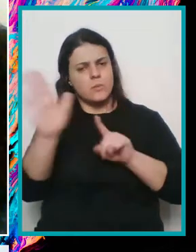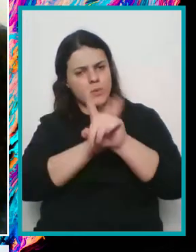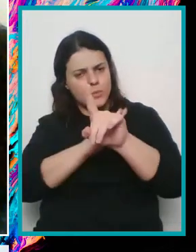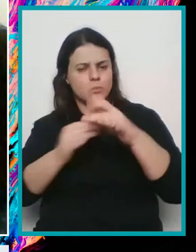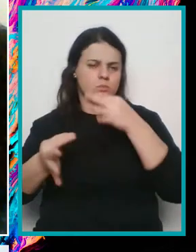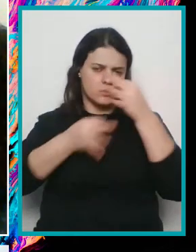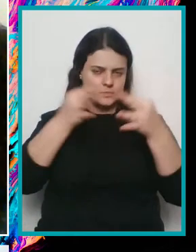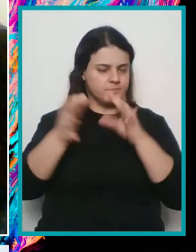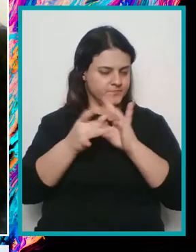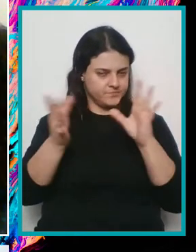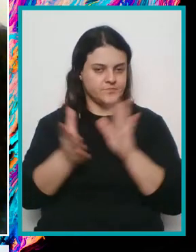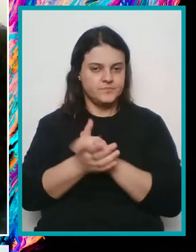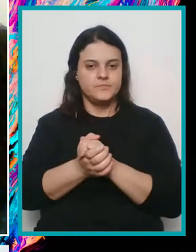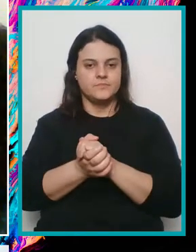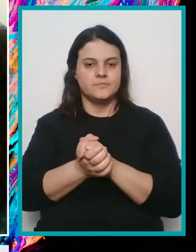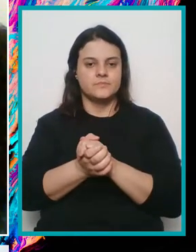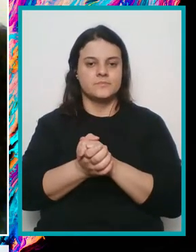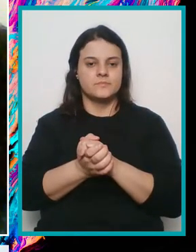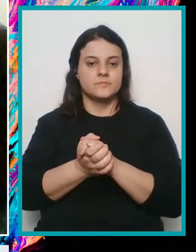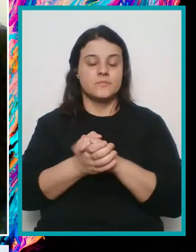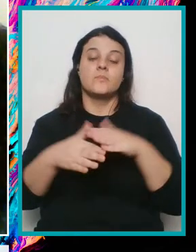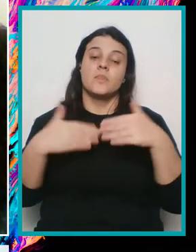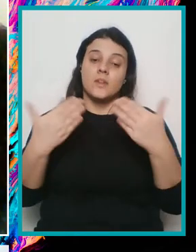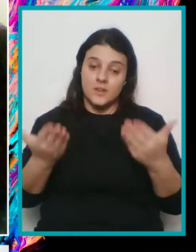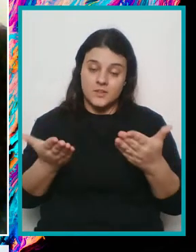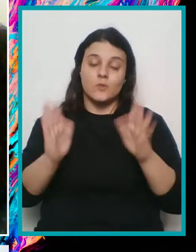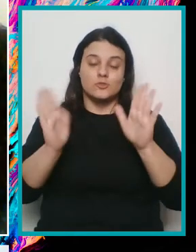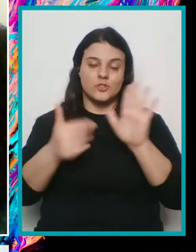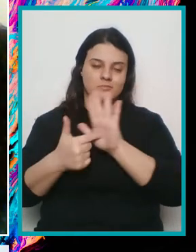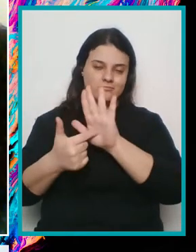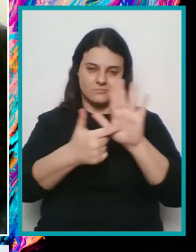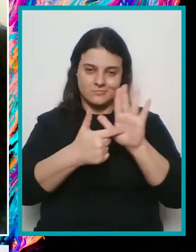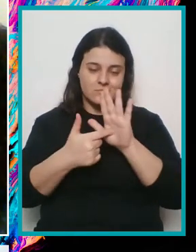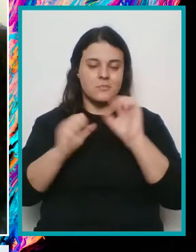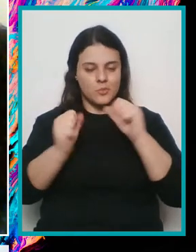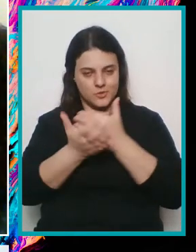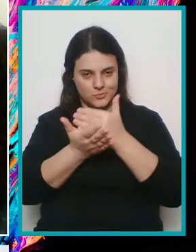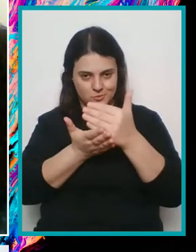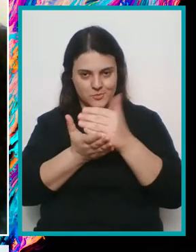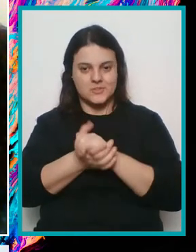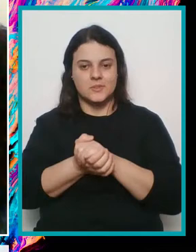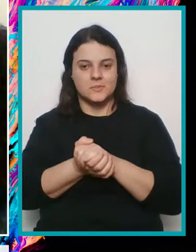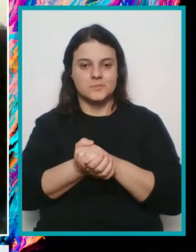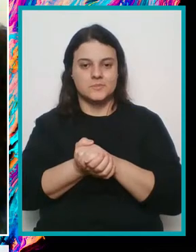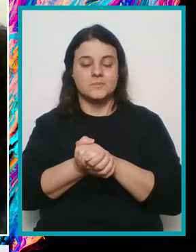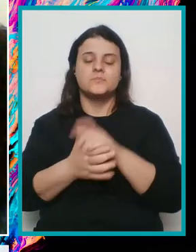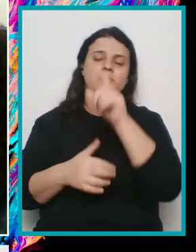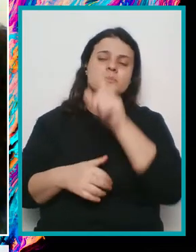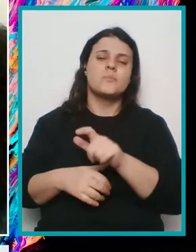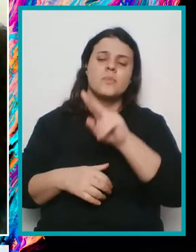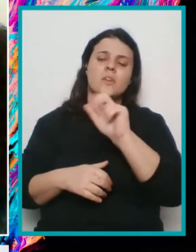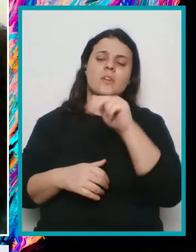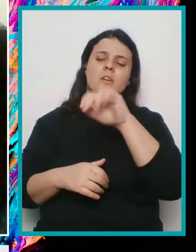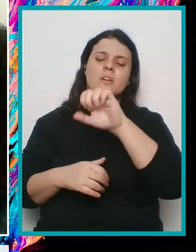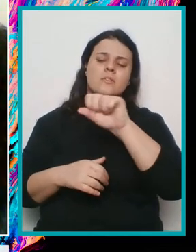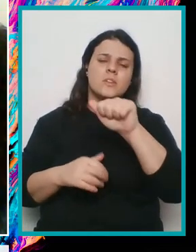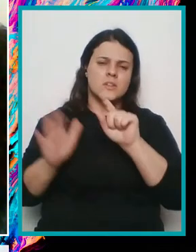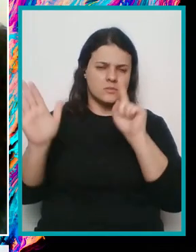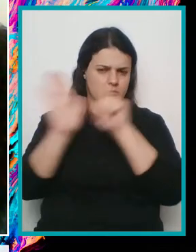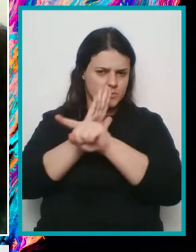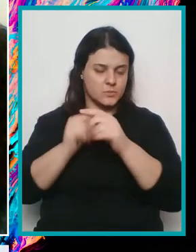comentários. Então, dadas as devidas apresentações, podemos começar. Vanessa, te faço uma pergunta